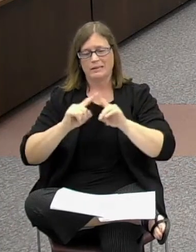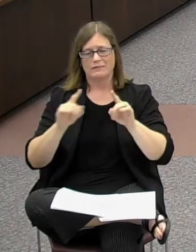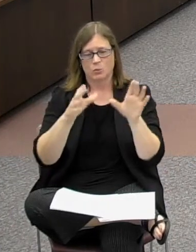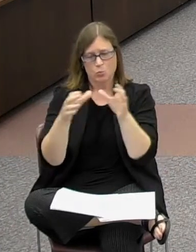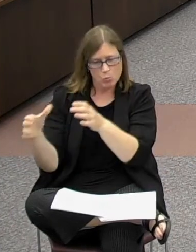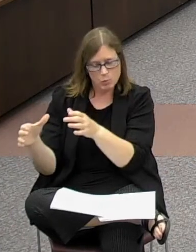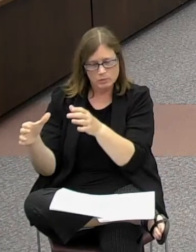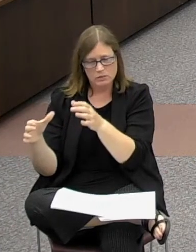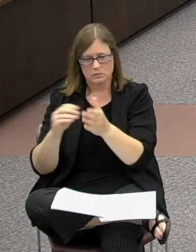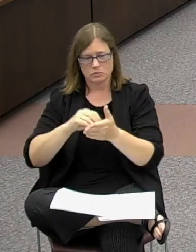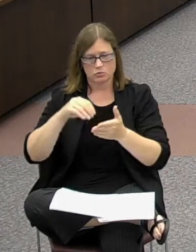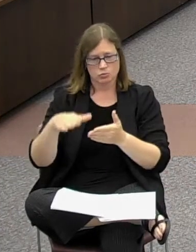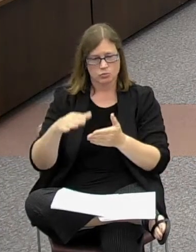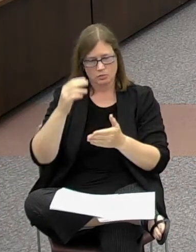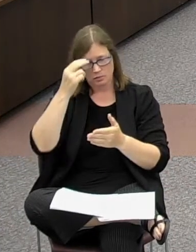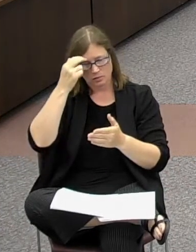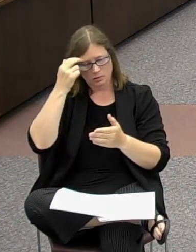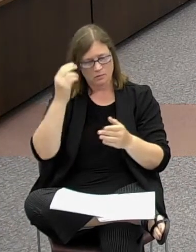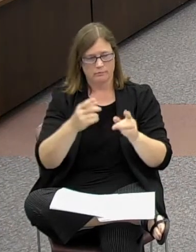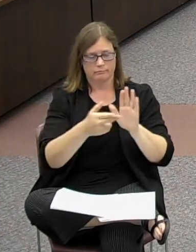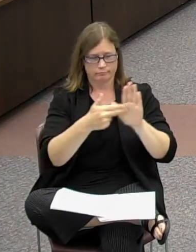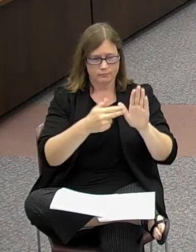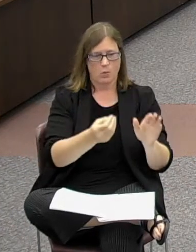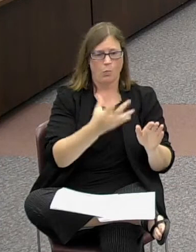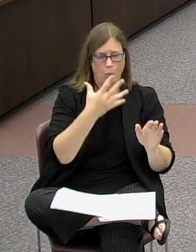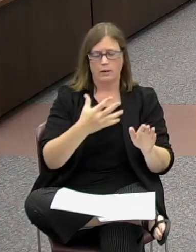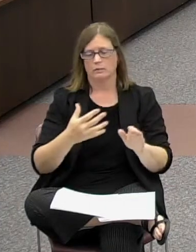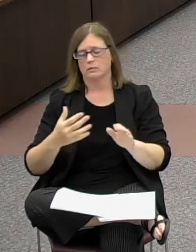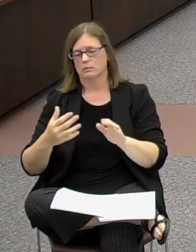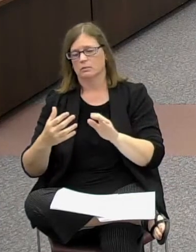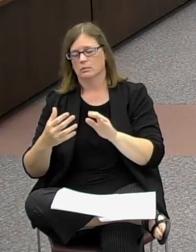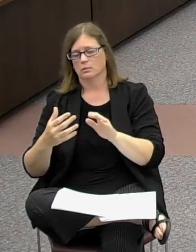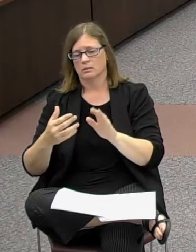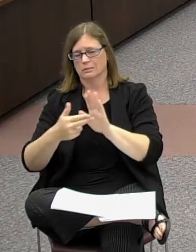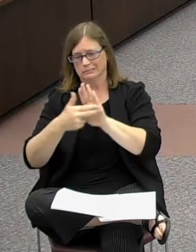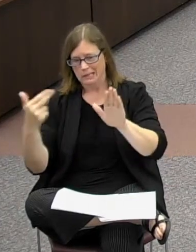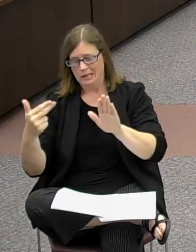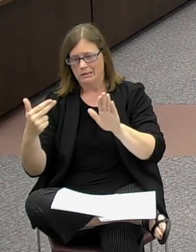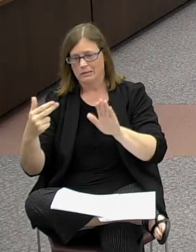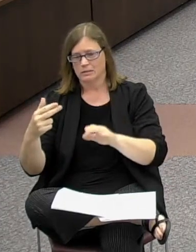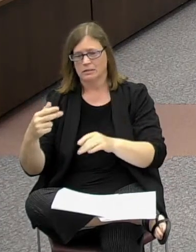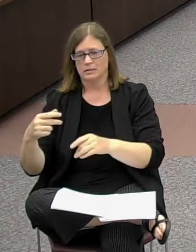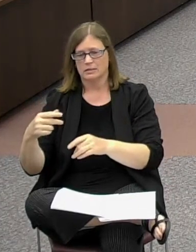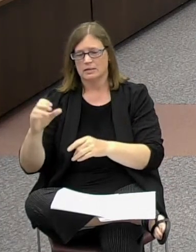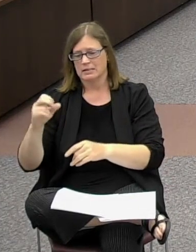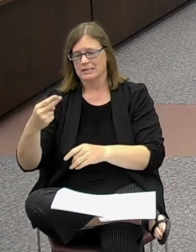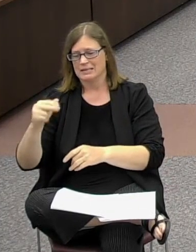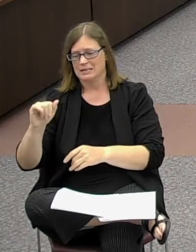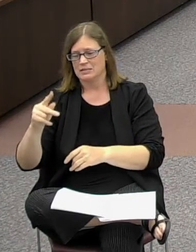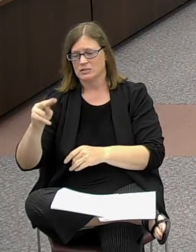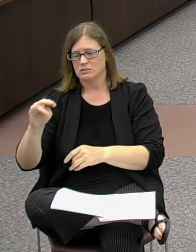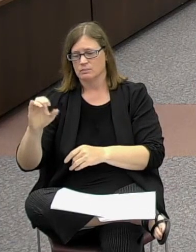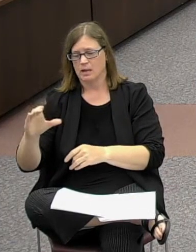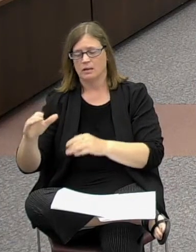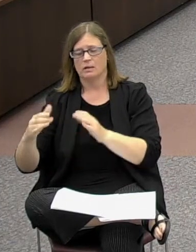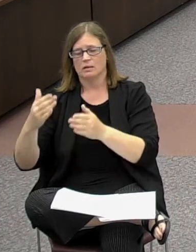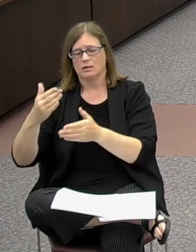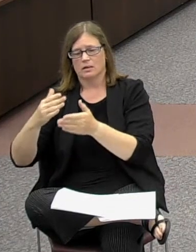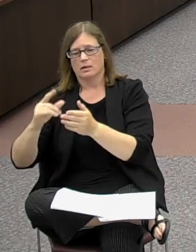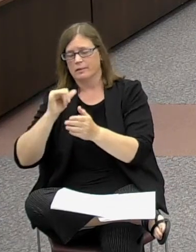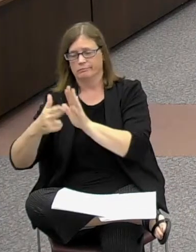of students that are tagged as white, those that are Hispanic, and those that are Black. And I would be hopeful for more frequent